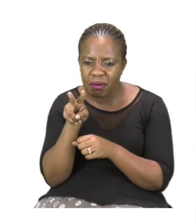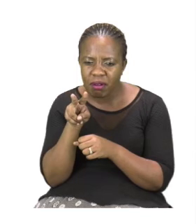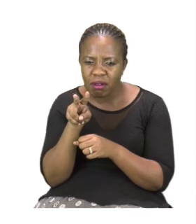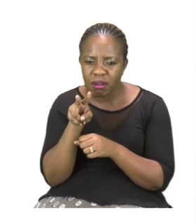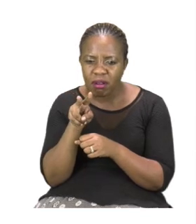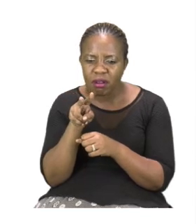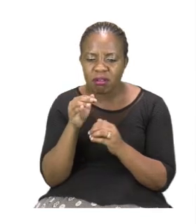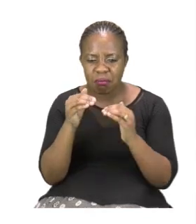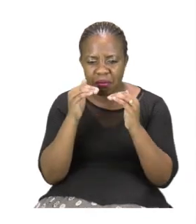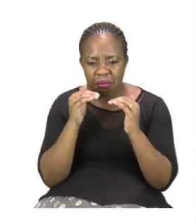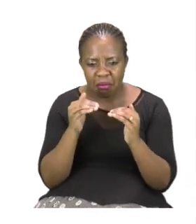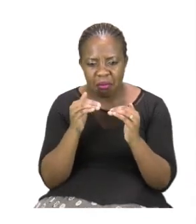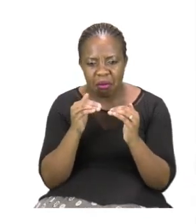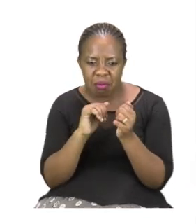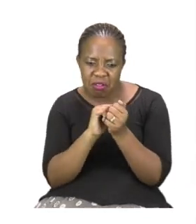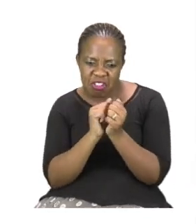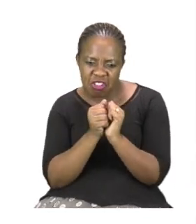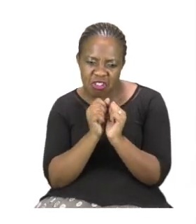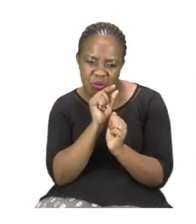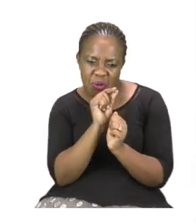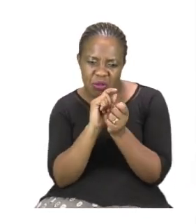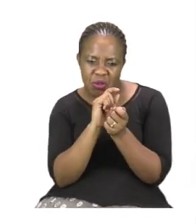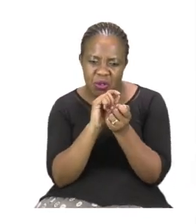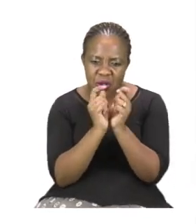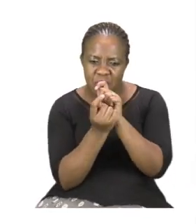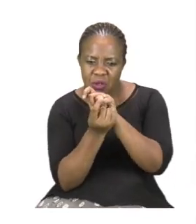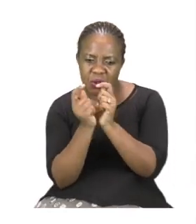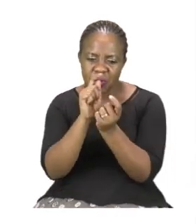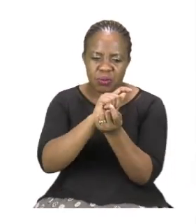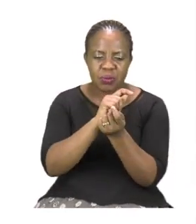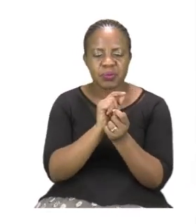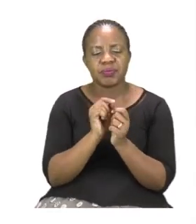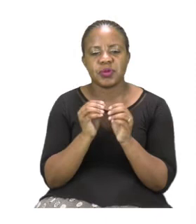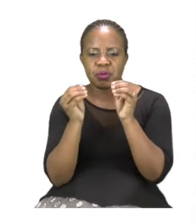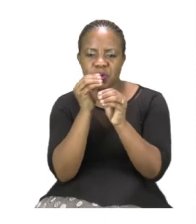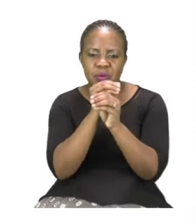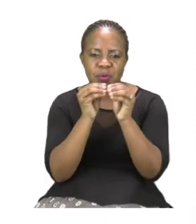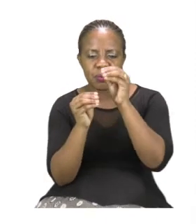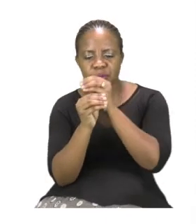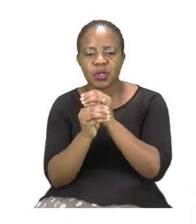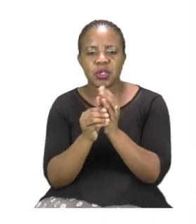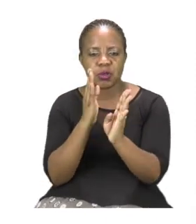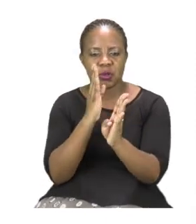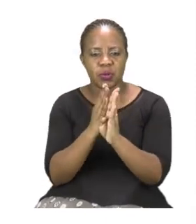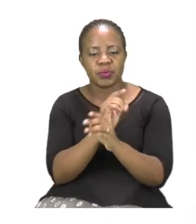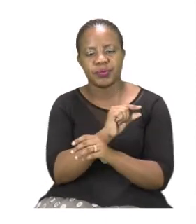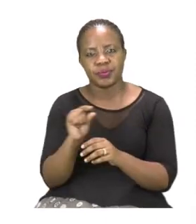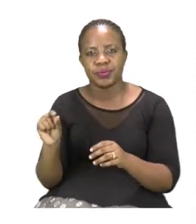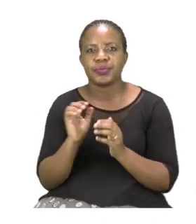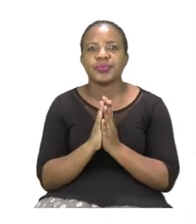the words. Let's take a look at number 2. Number 2